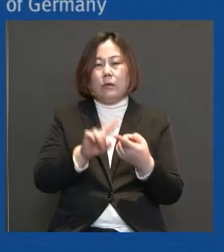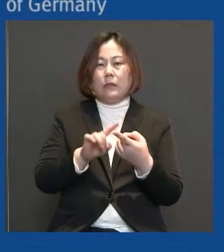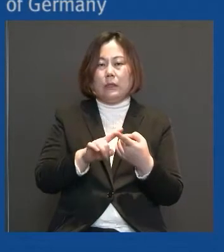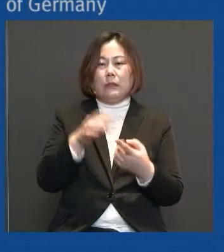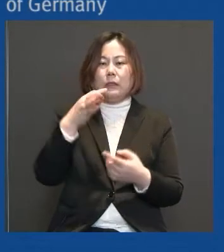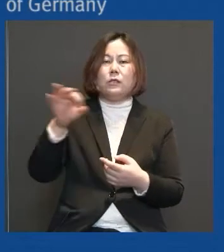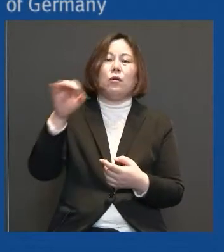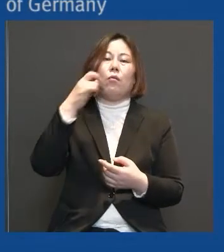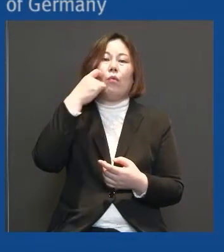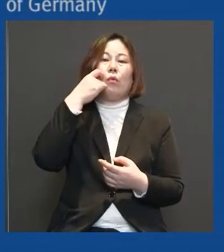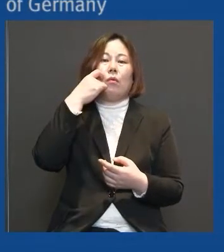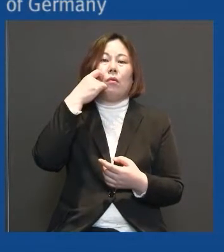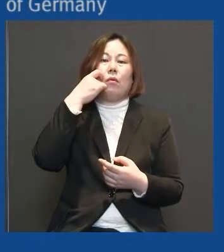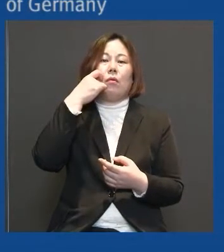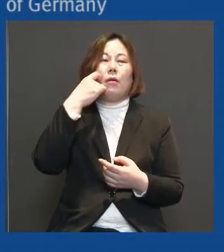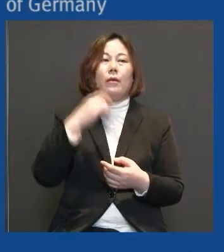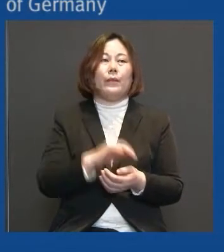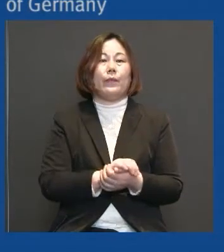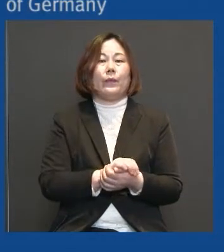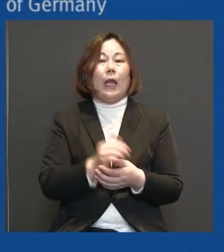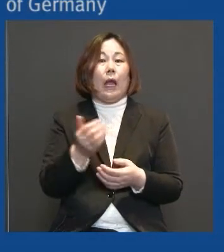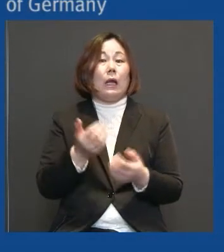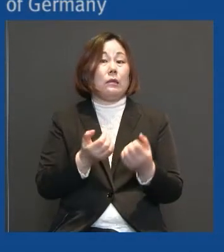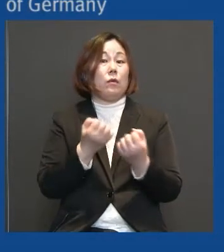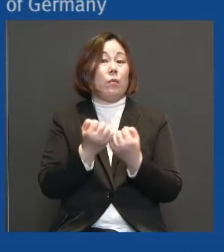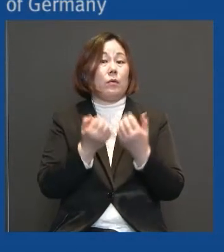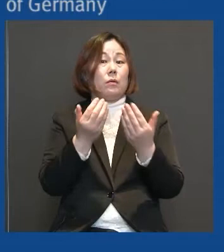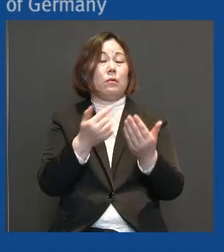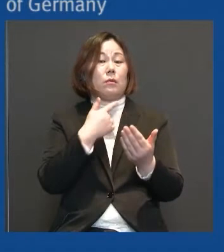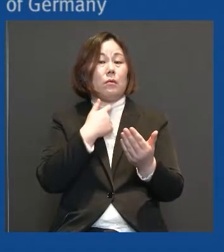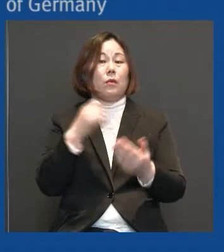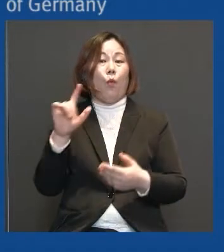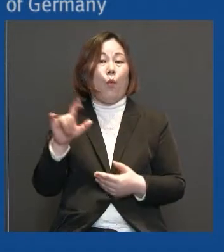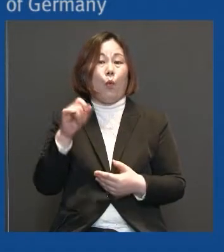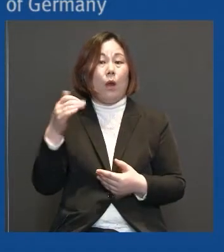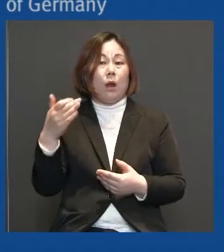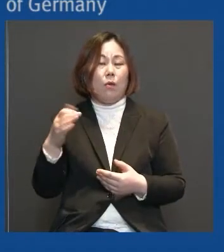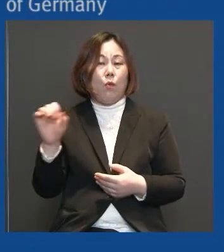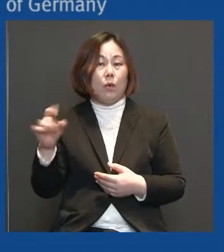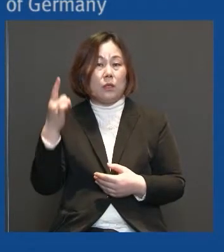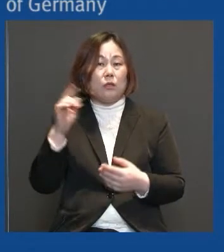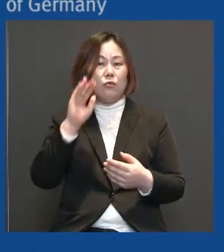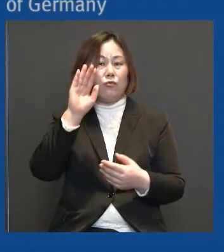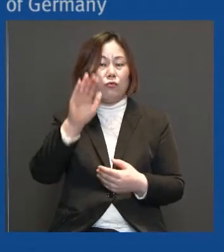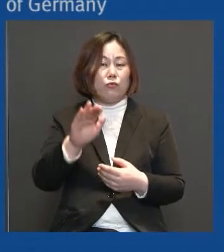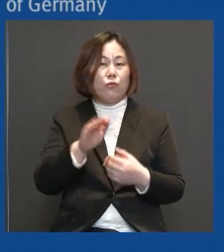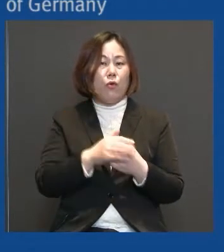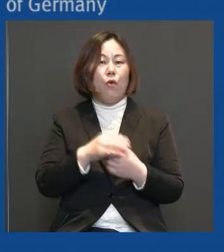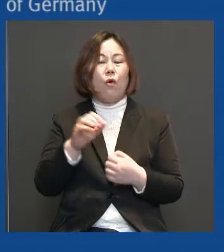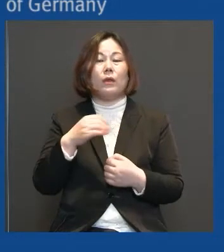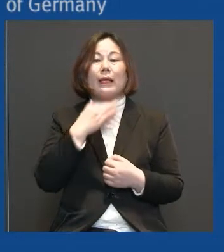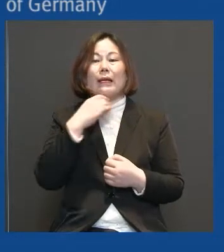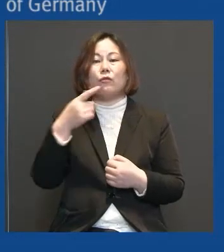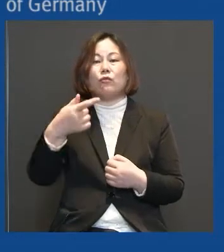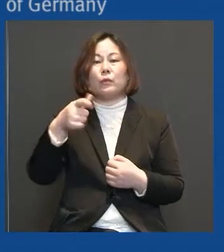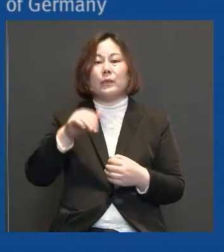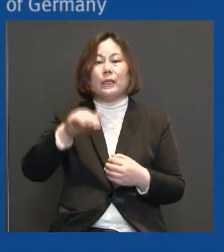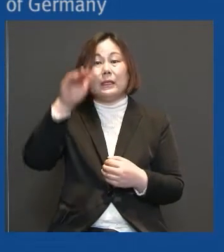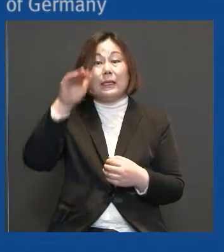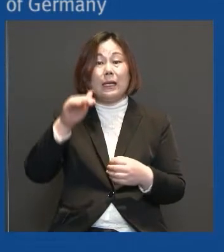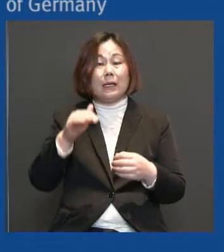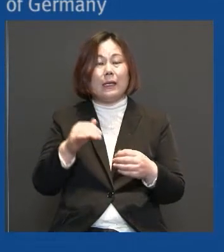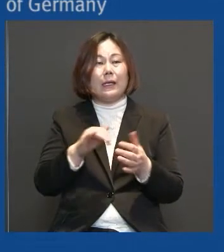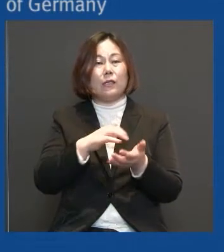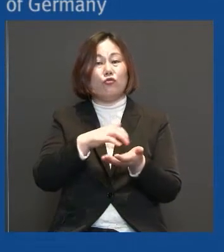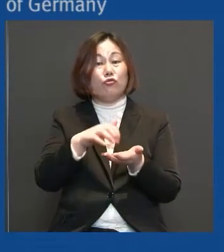has exacerbated the general perception of the population over 60, or what is considered older people. Older people are